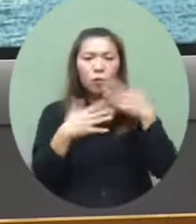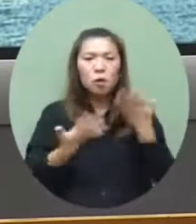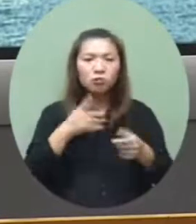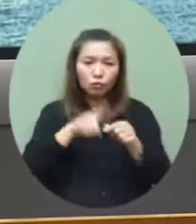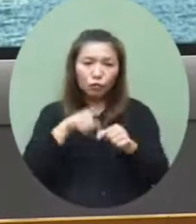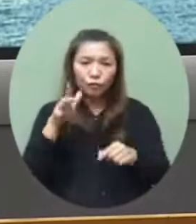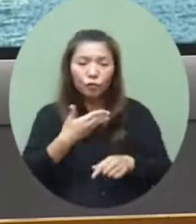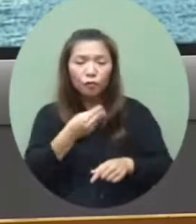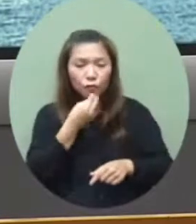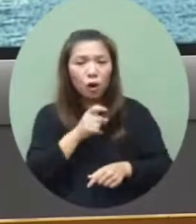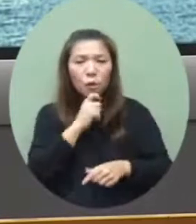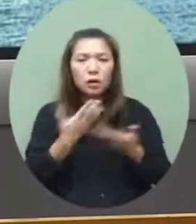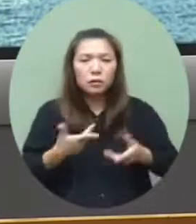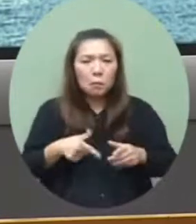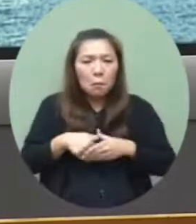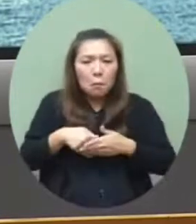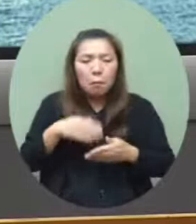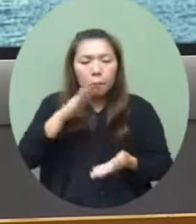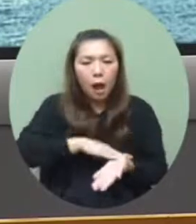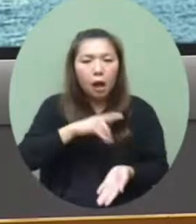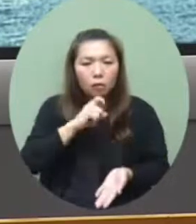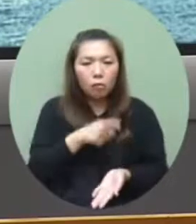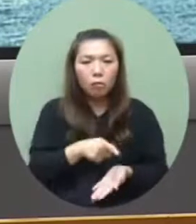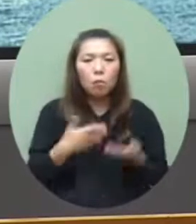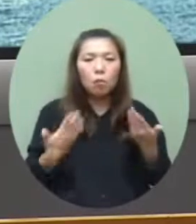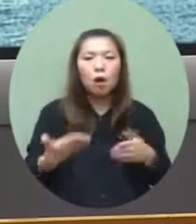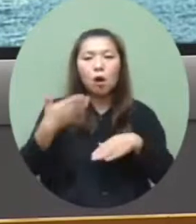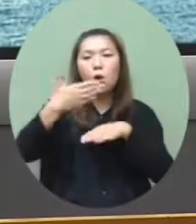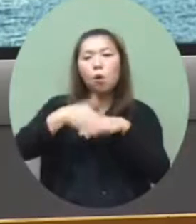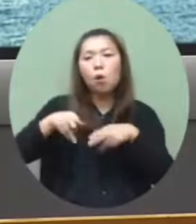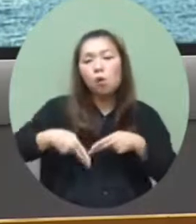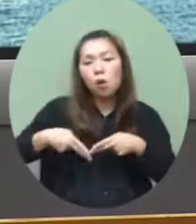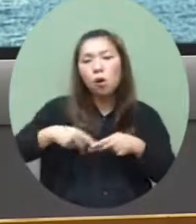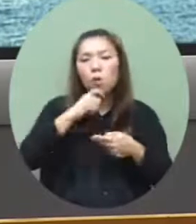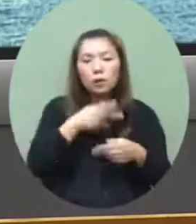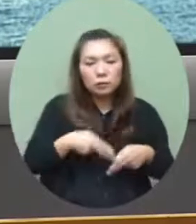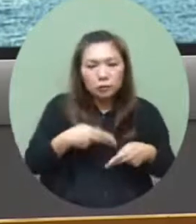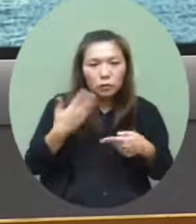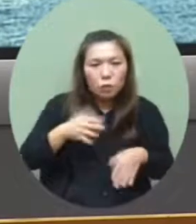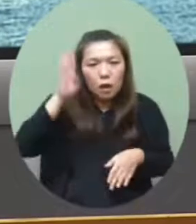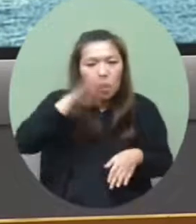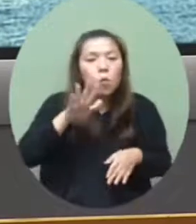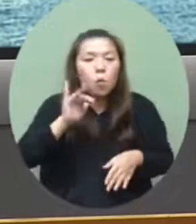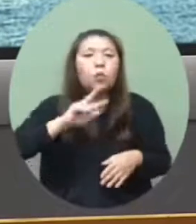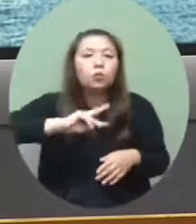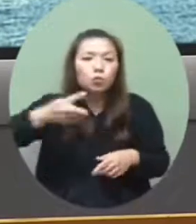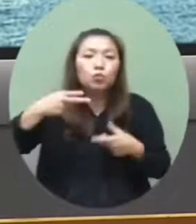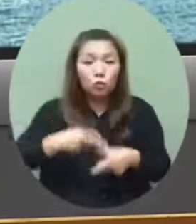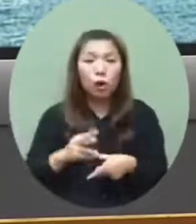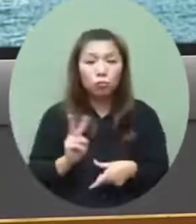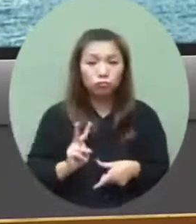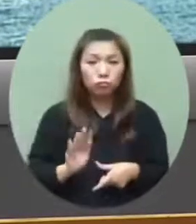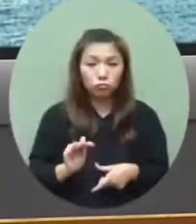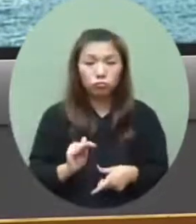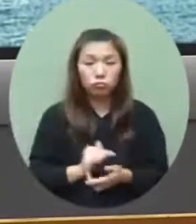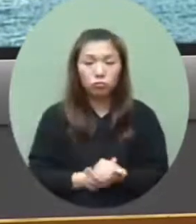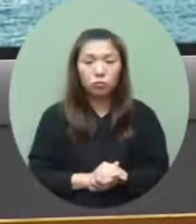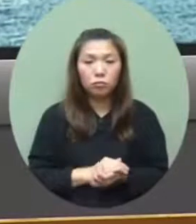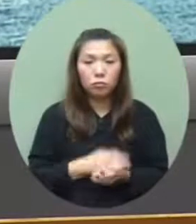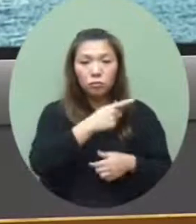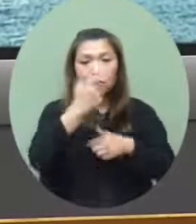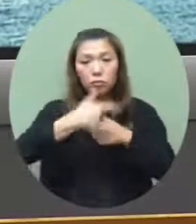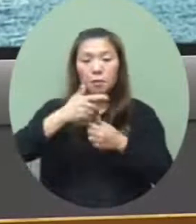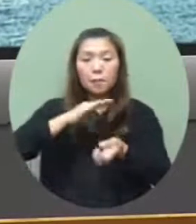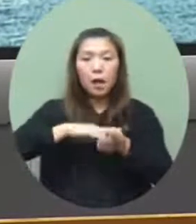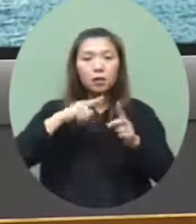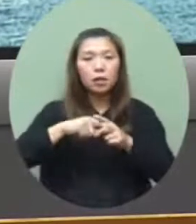from the surgical stream, for example, after the operation. What the patients need is some rehabilitation or some convalescent